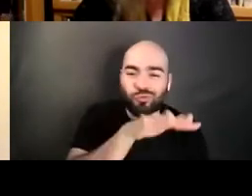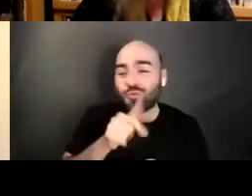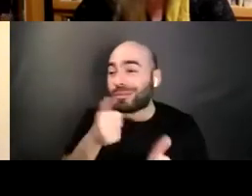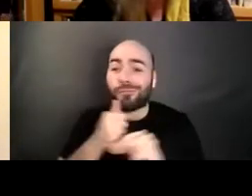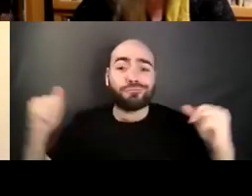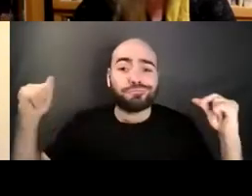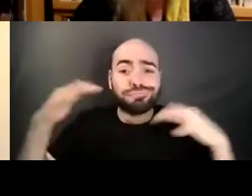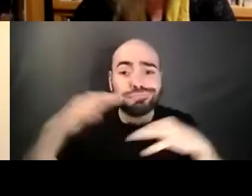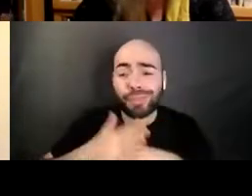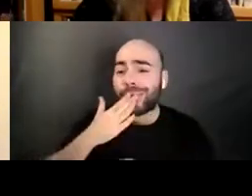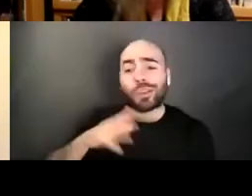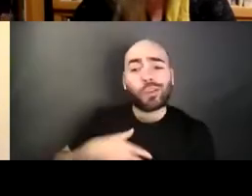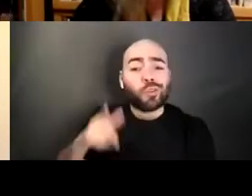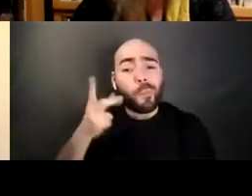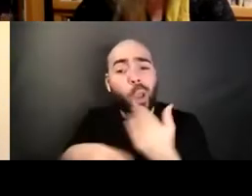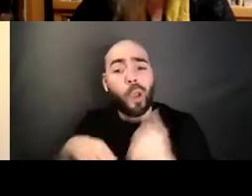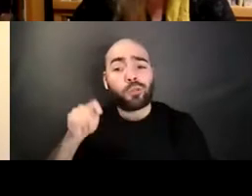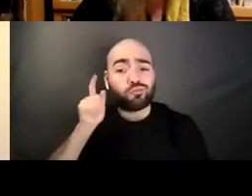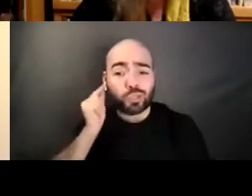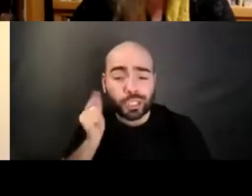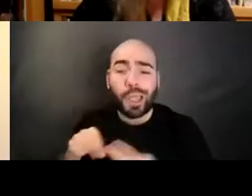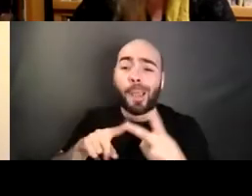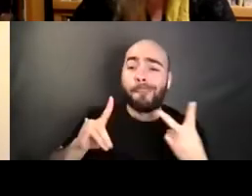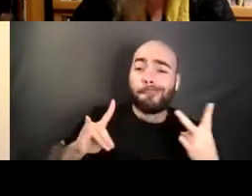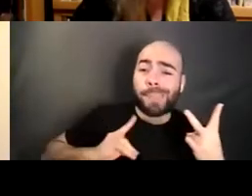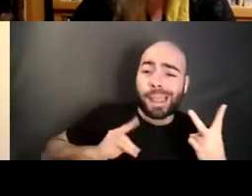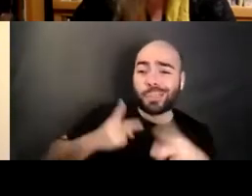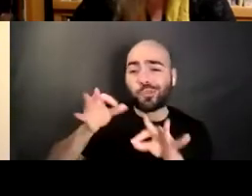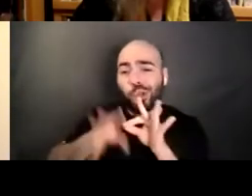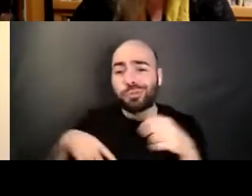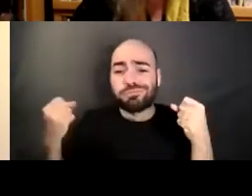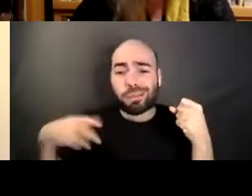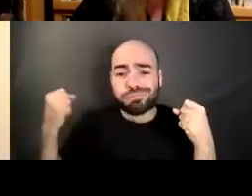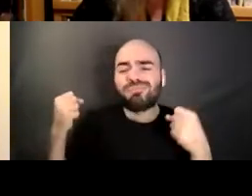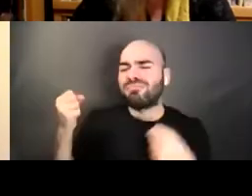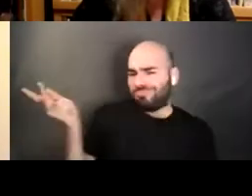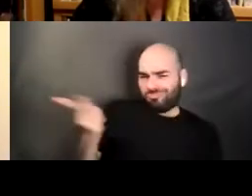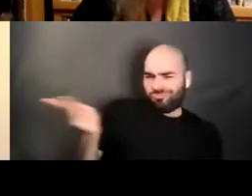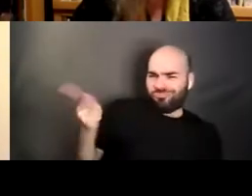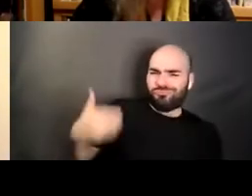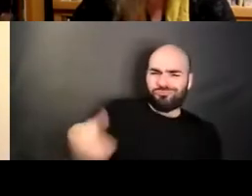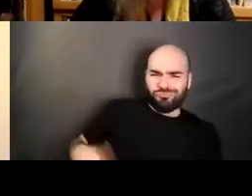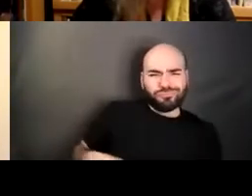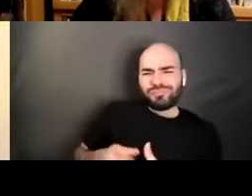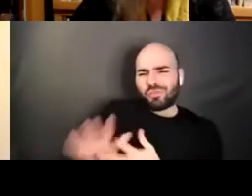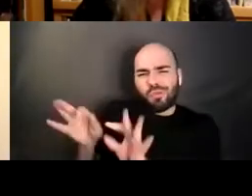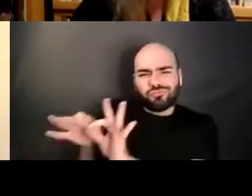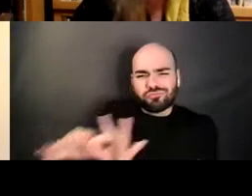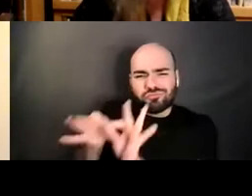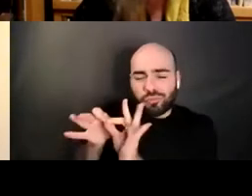thank Trisha and Benny. Thank you so much for your interpretation. Thank